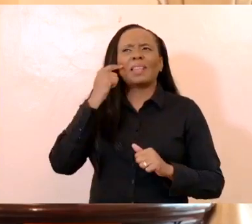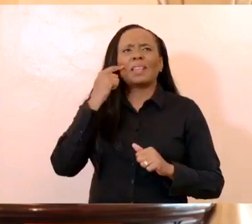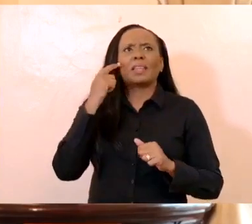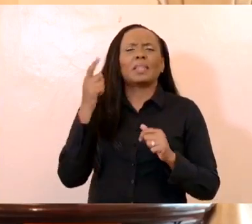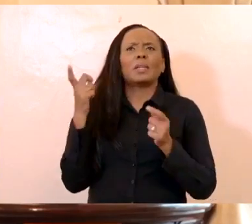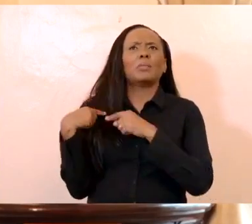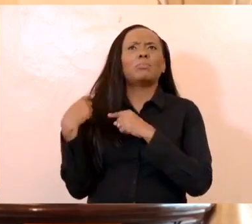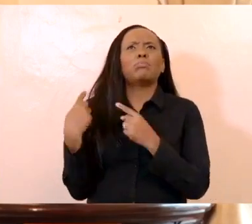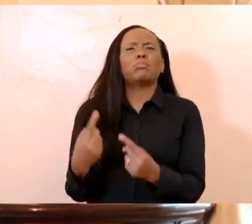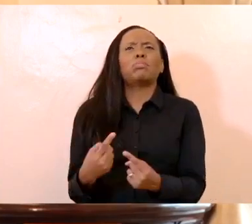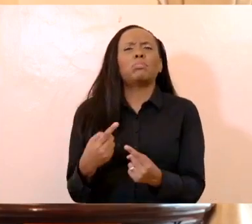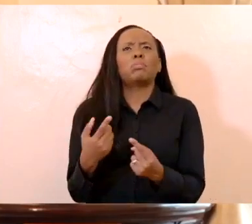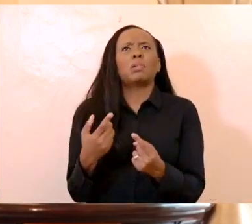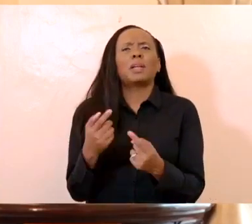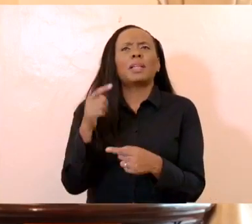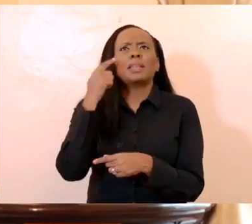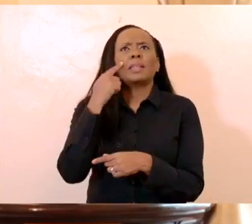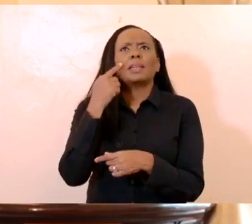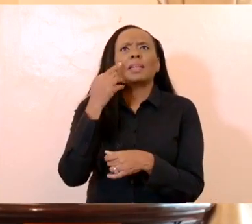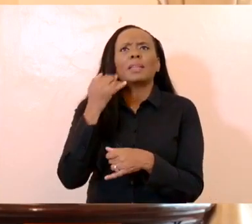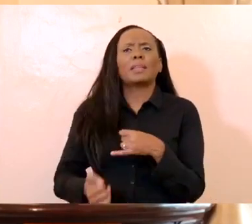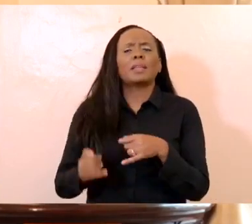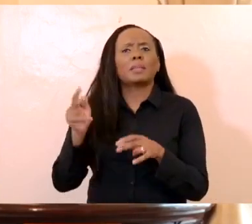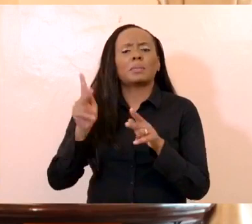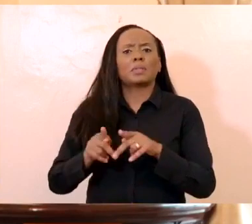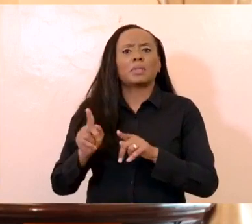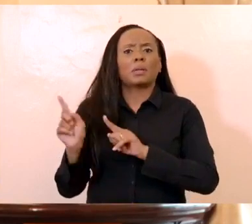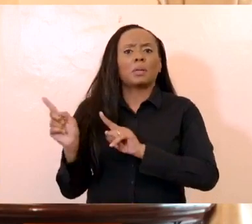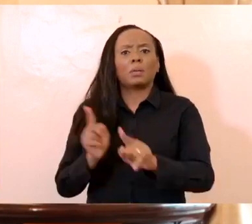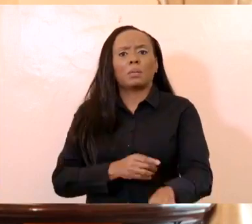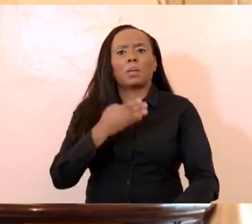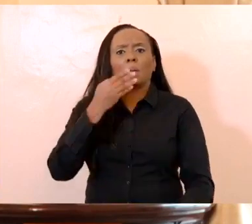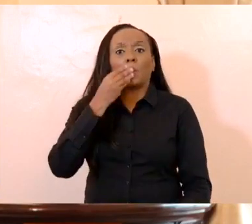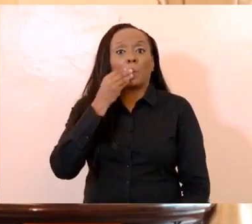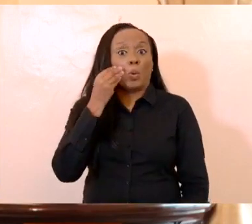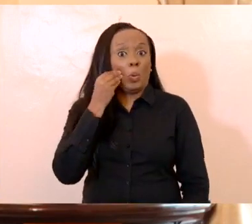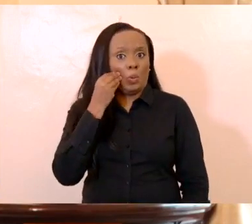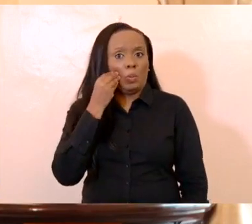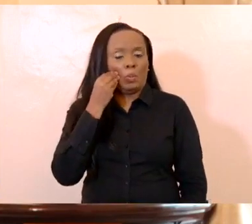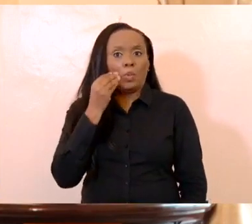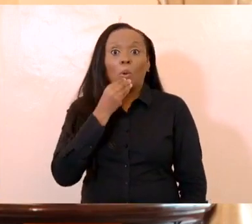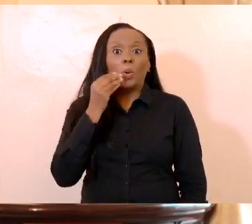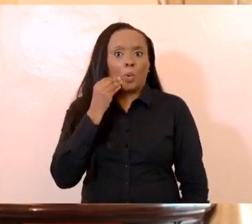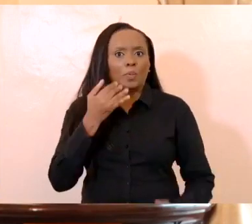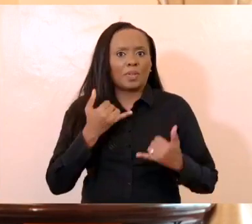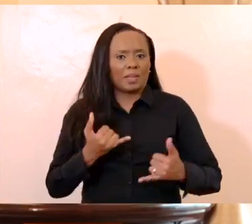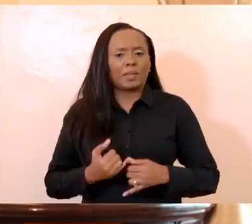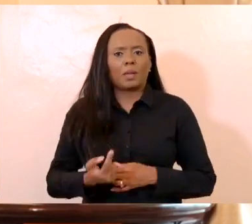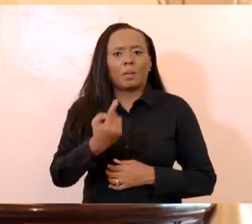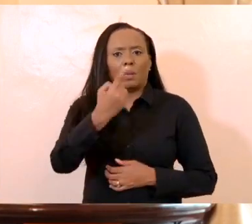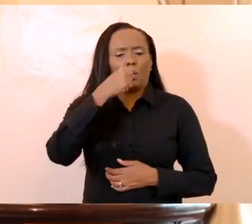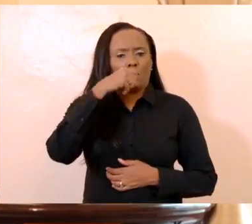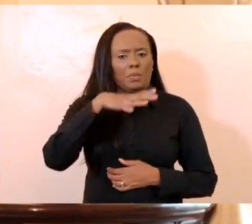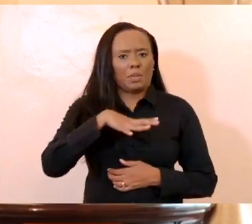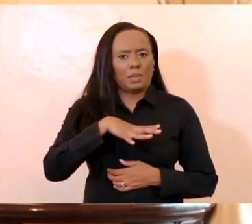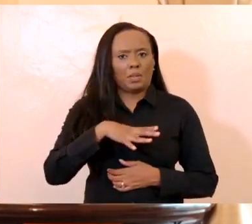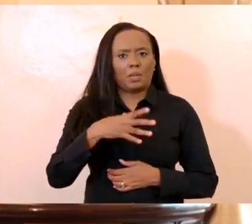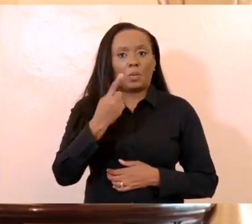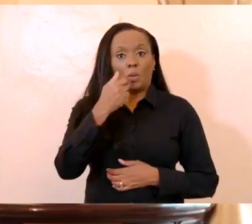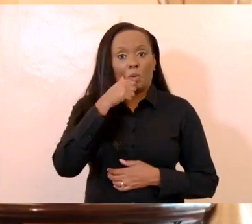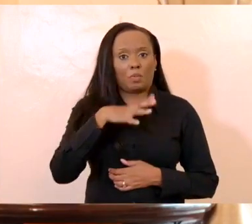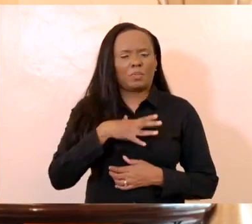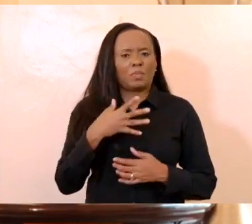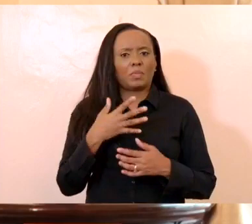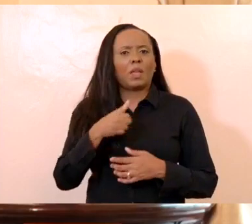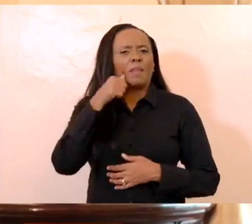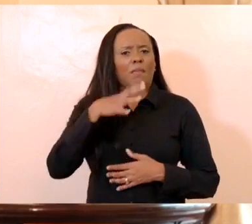date would have gone home today. There was one lady, one female inmate from the women's prison